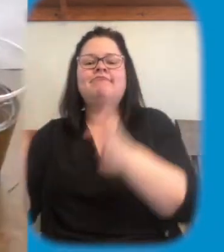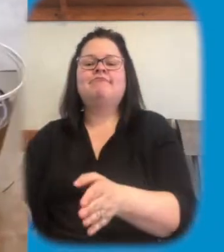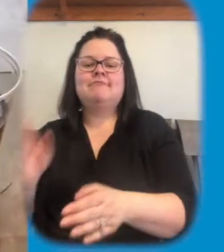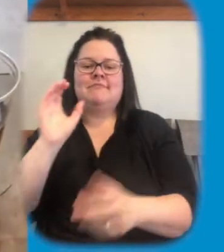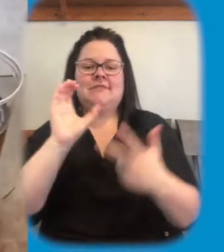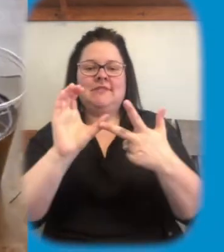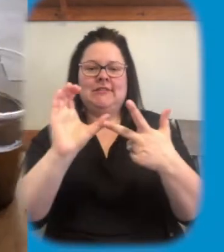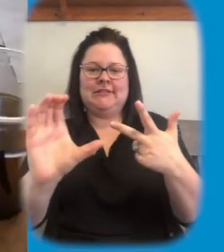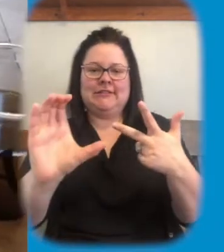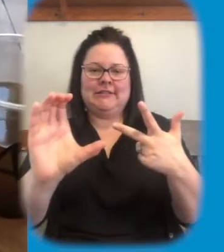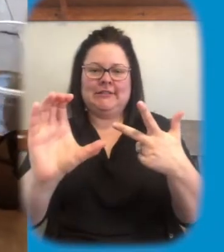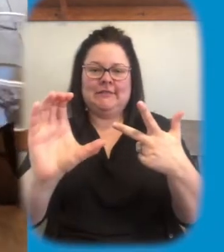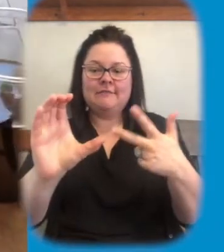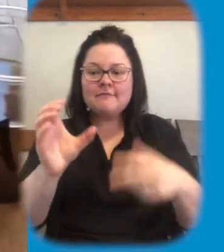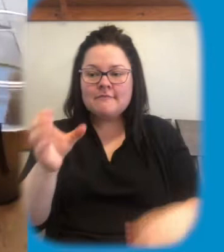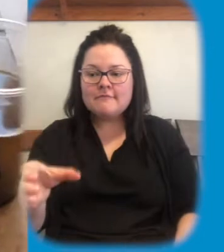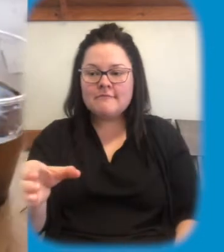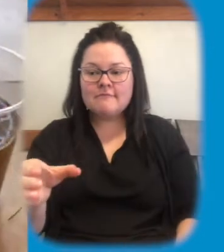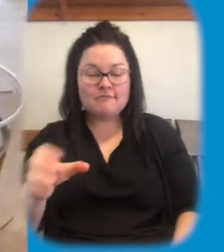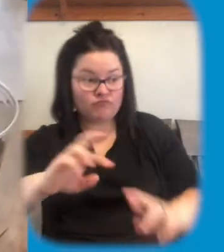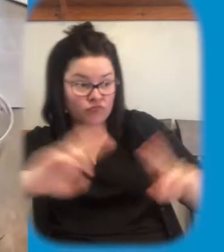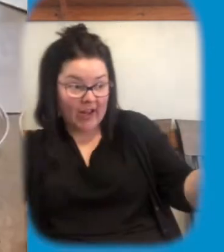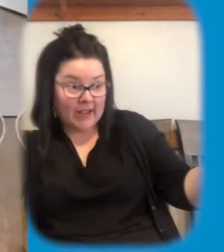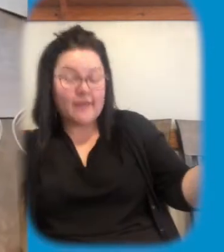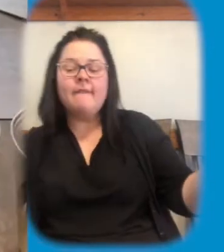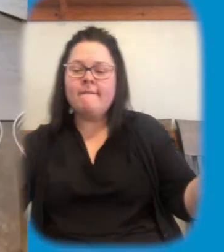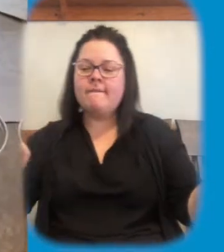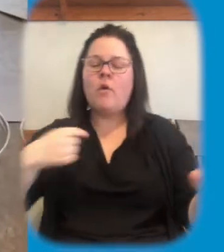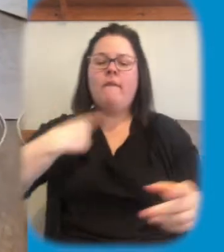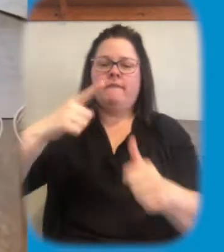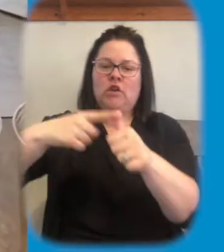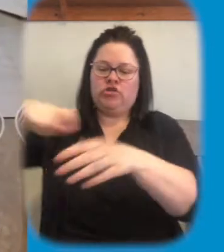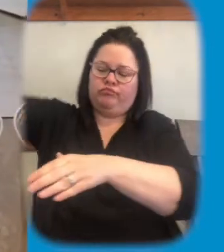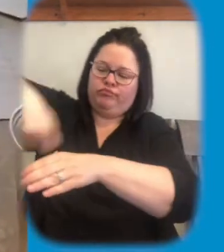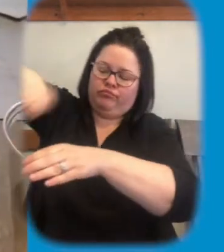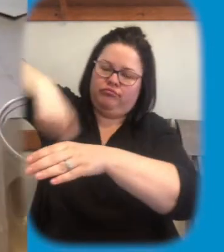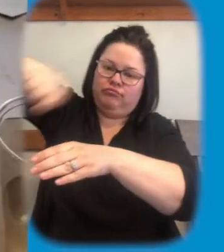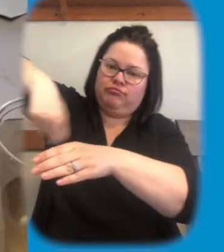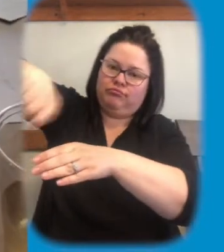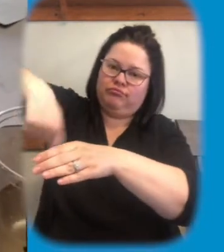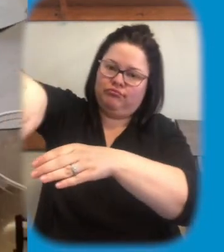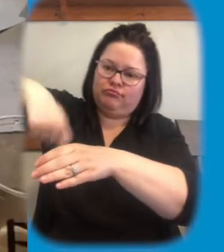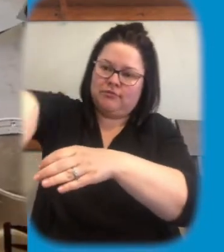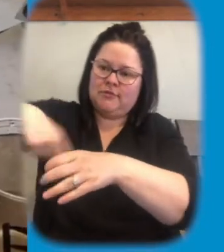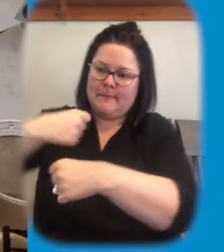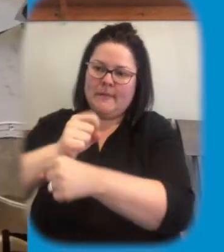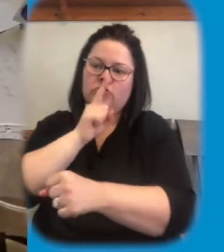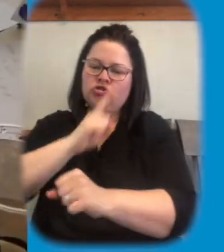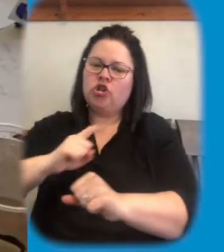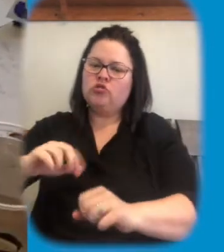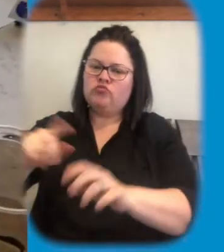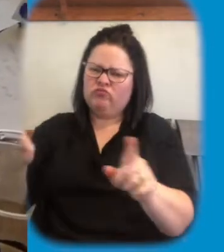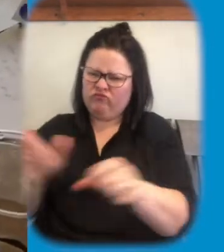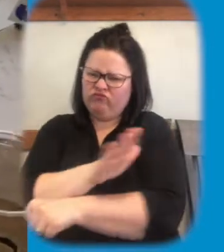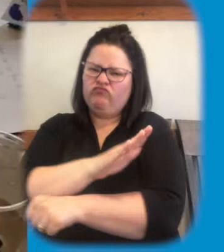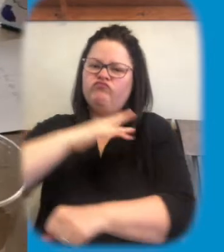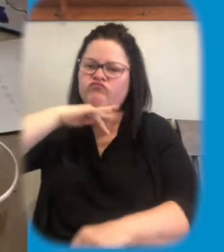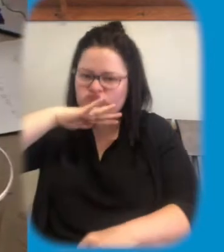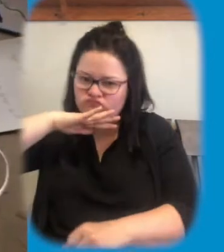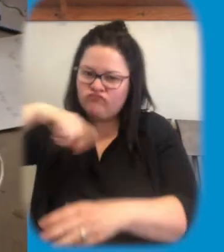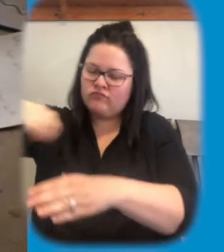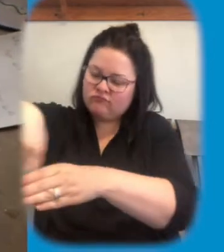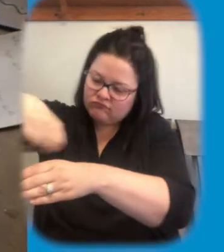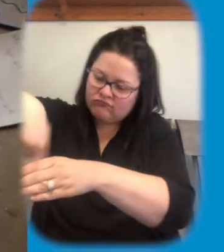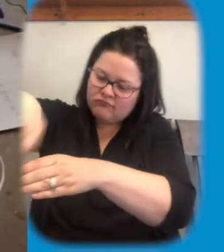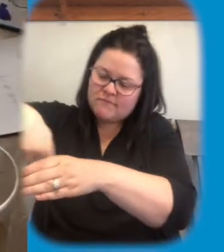Looks like pepper. All right, are we ready? Yeah, I'm ready. Oh, I need to stir up our dirty water again. Make sure that